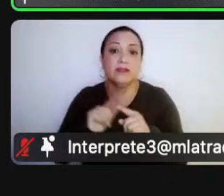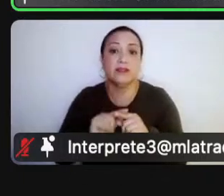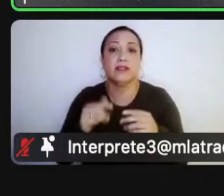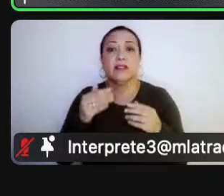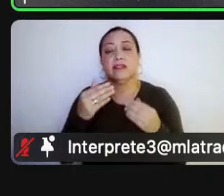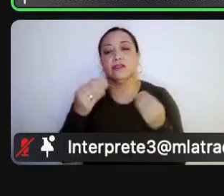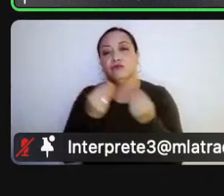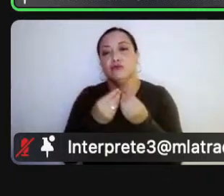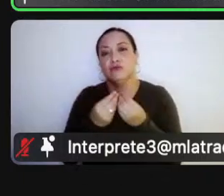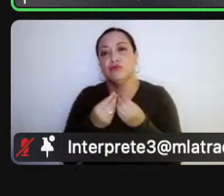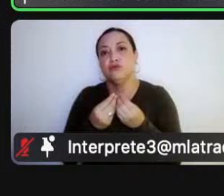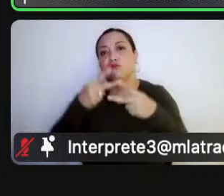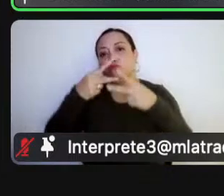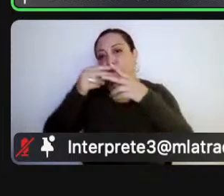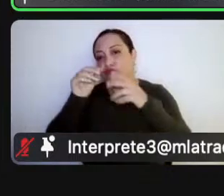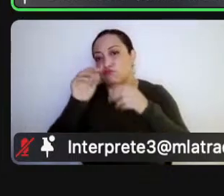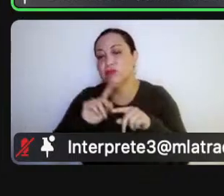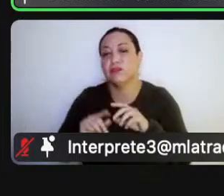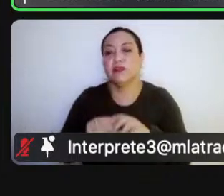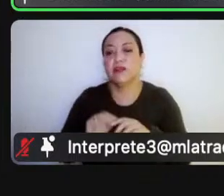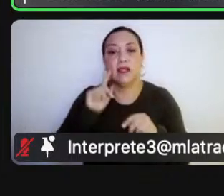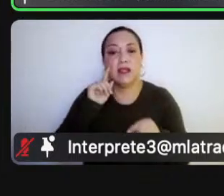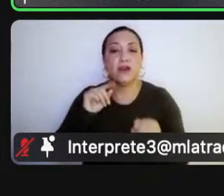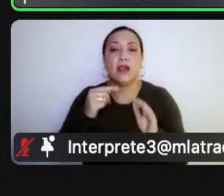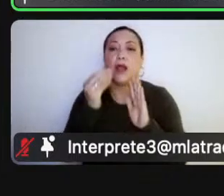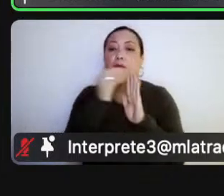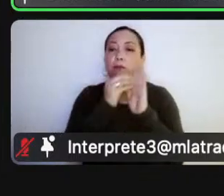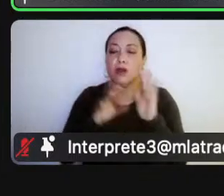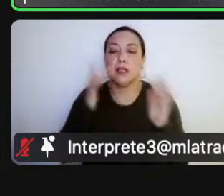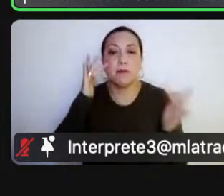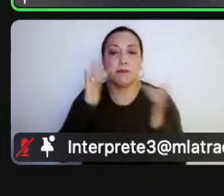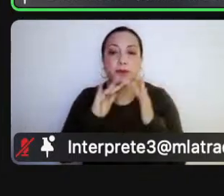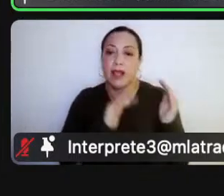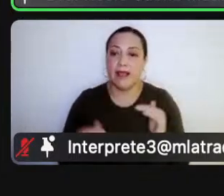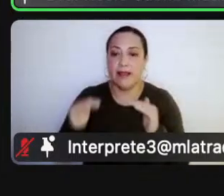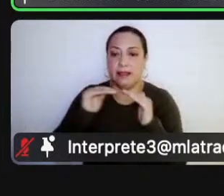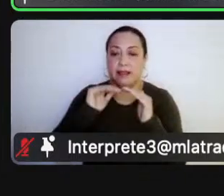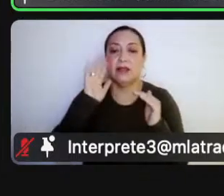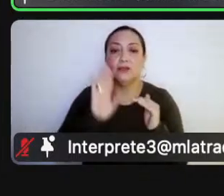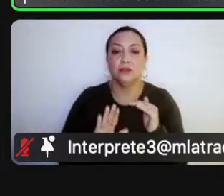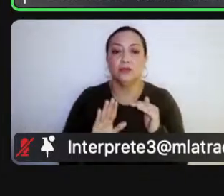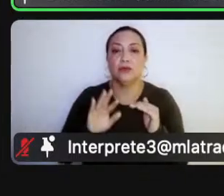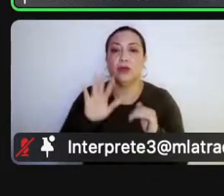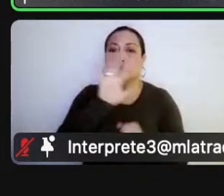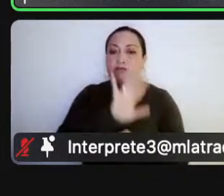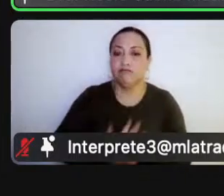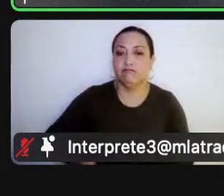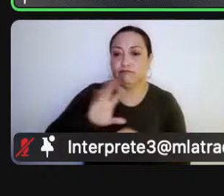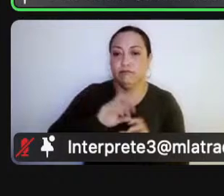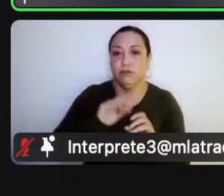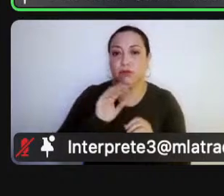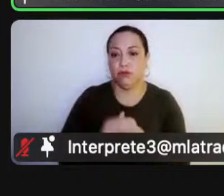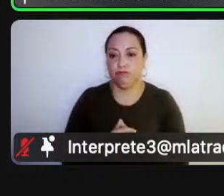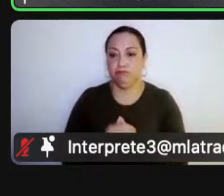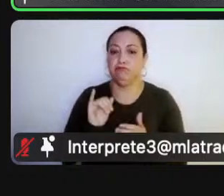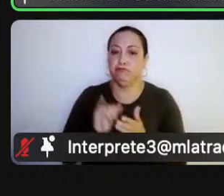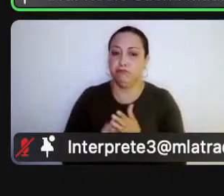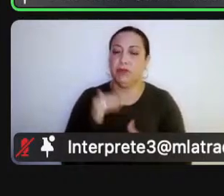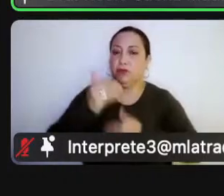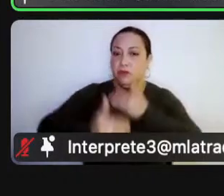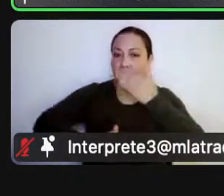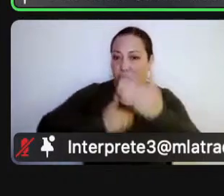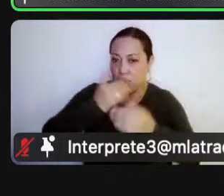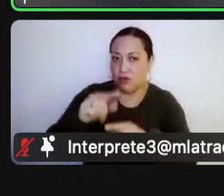equity drivers for the design a policy pro equity at level of the